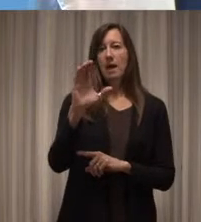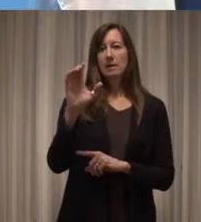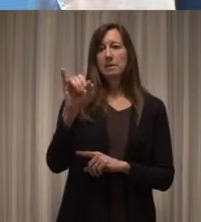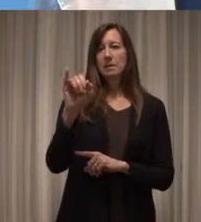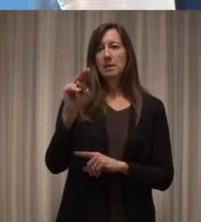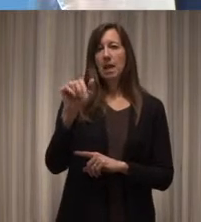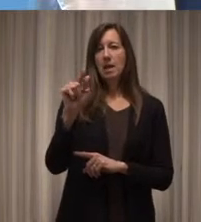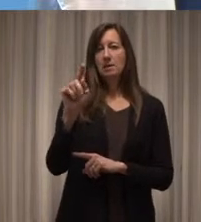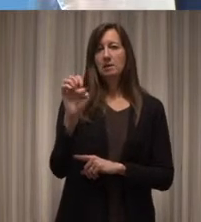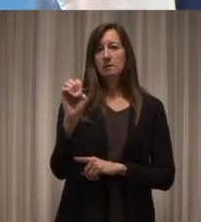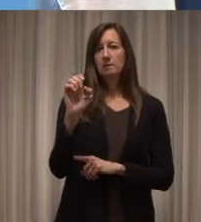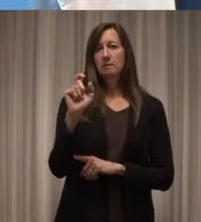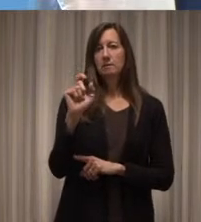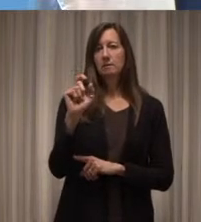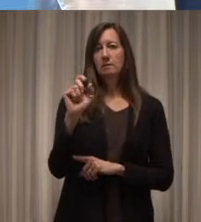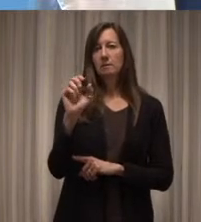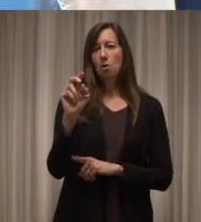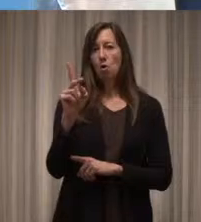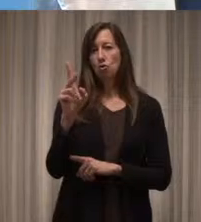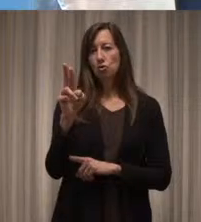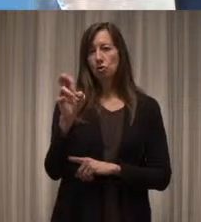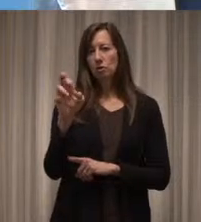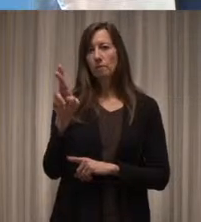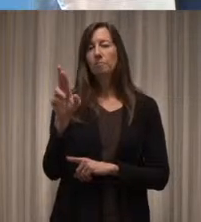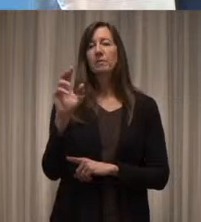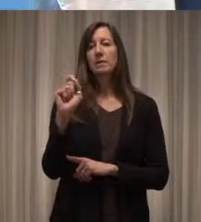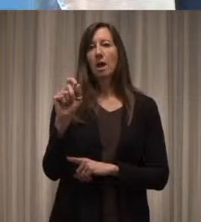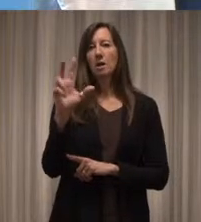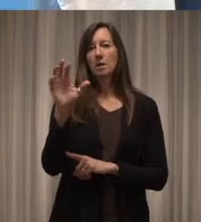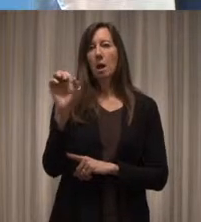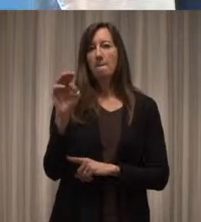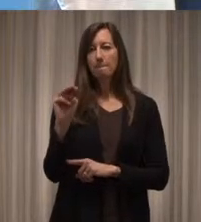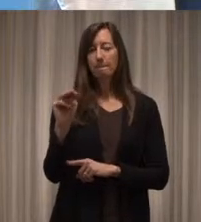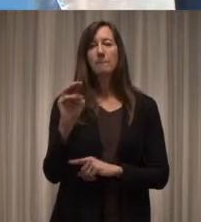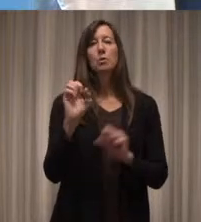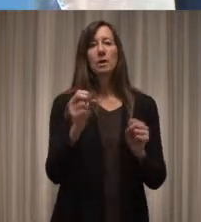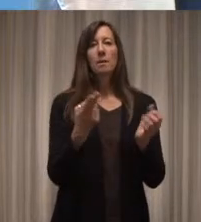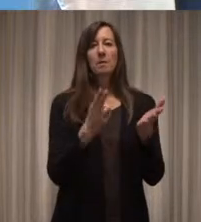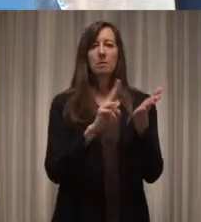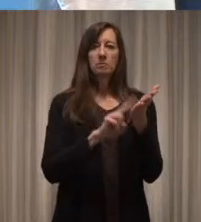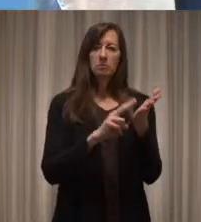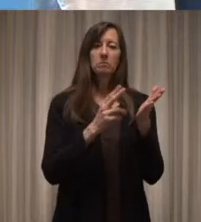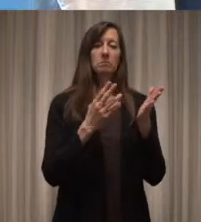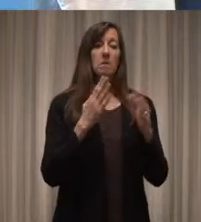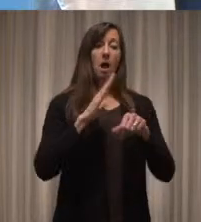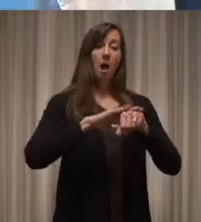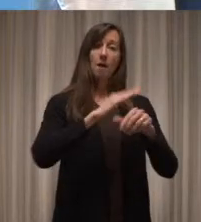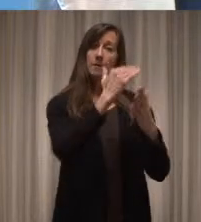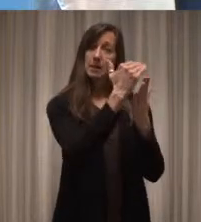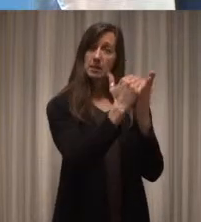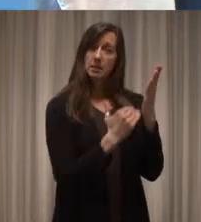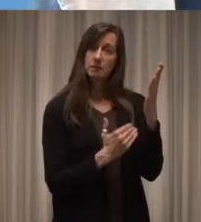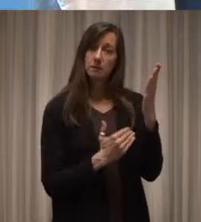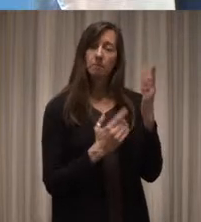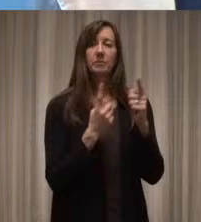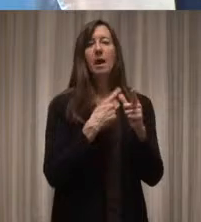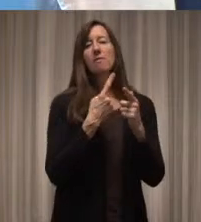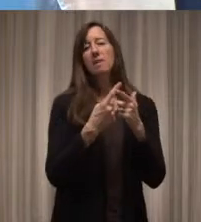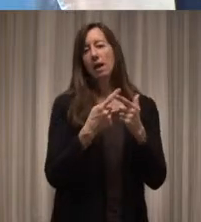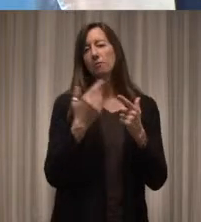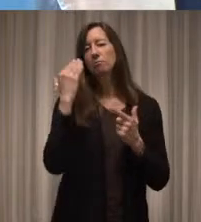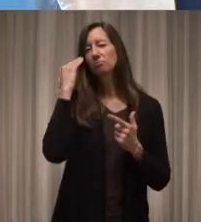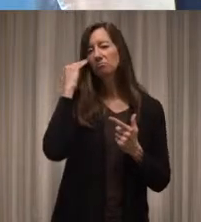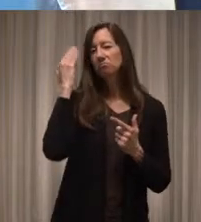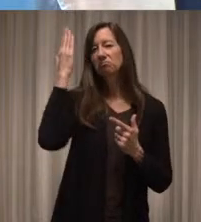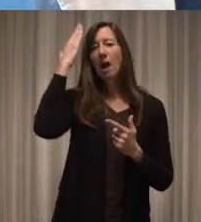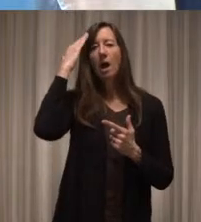time to wait, but at least you will now have some sense of relatively how long it will take. And you can